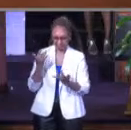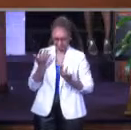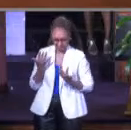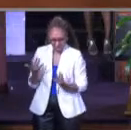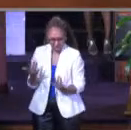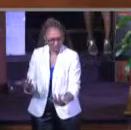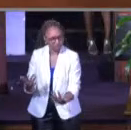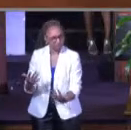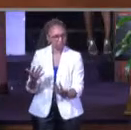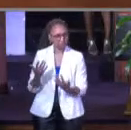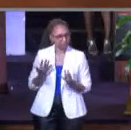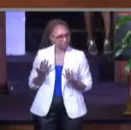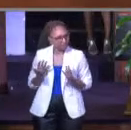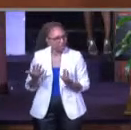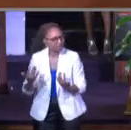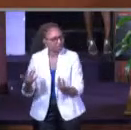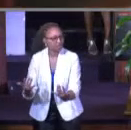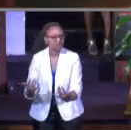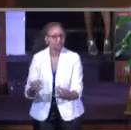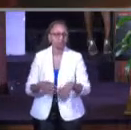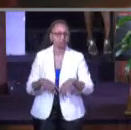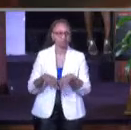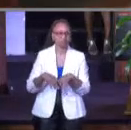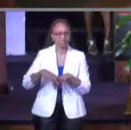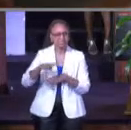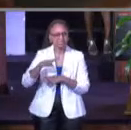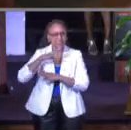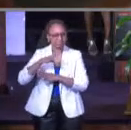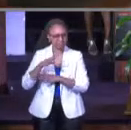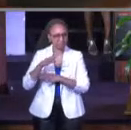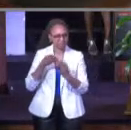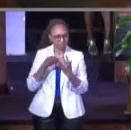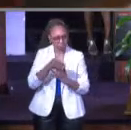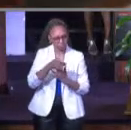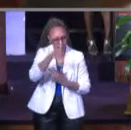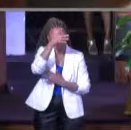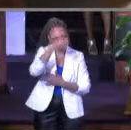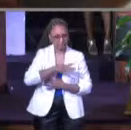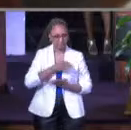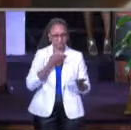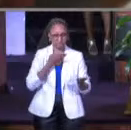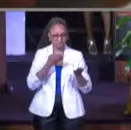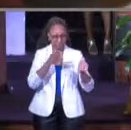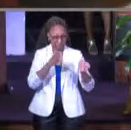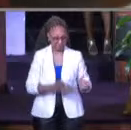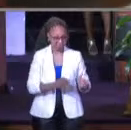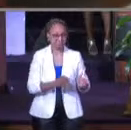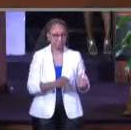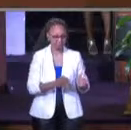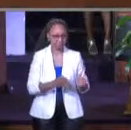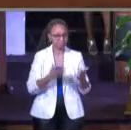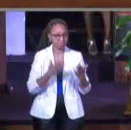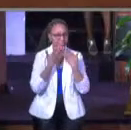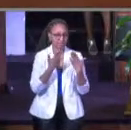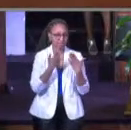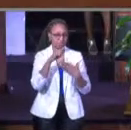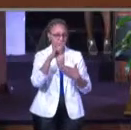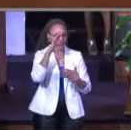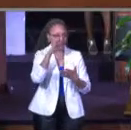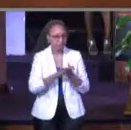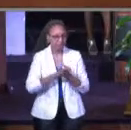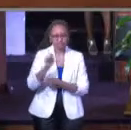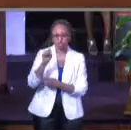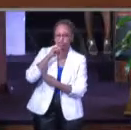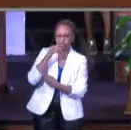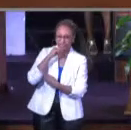oh God, fire, oh Lord. Speak through your manservant. Oh God, we thank you for his wife, Reverend